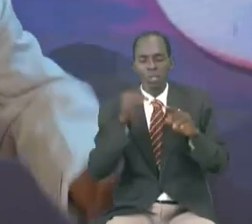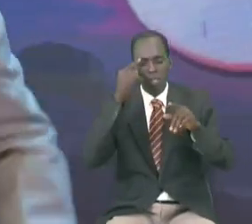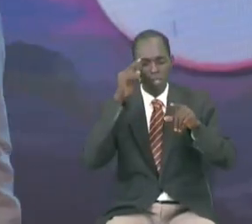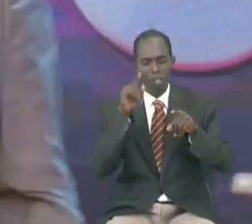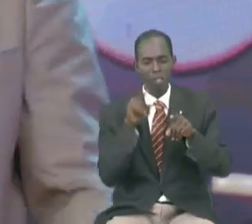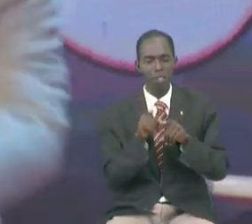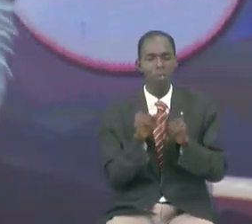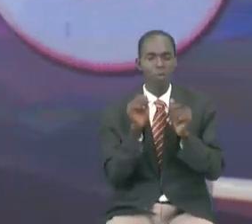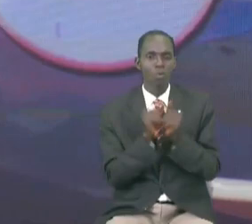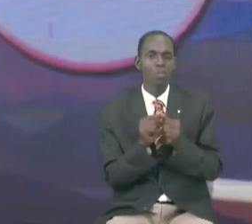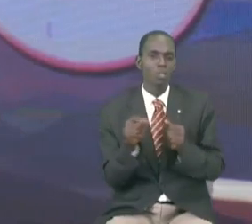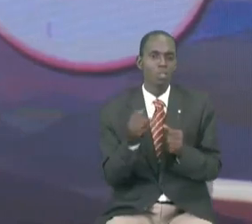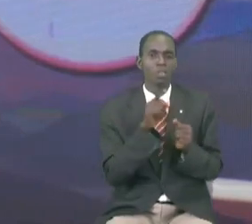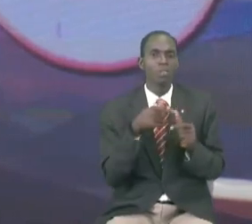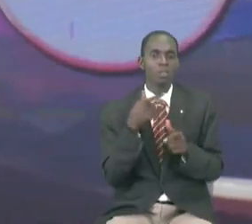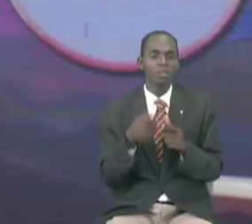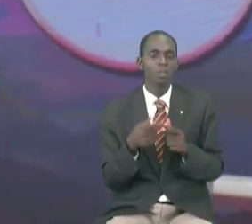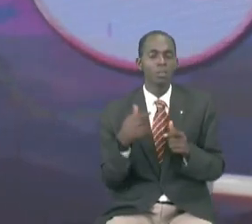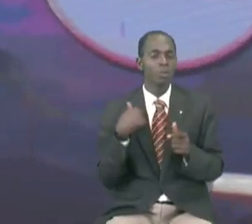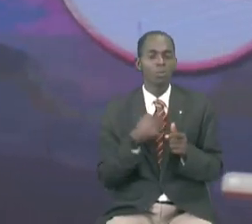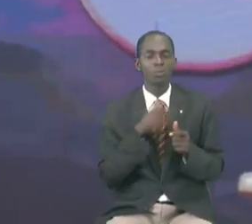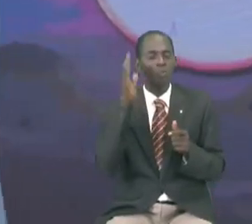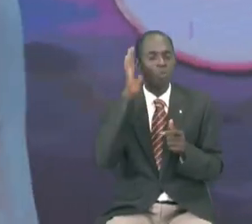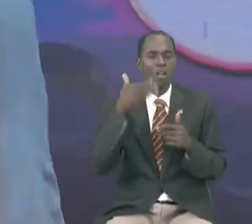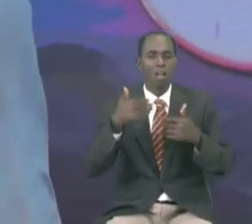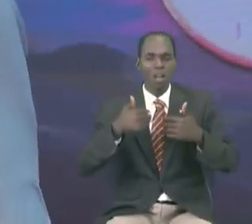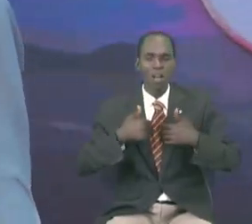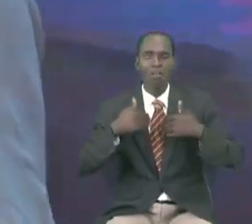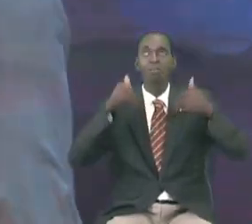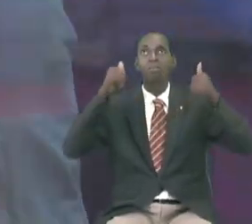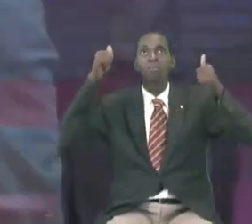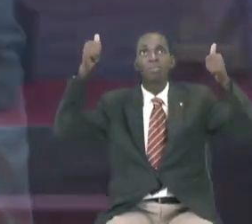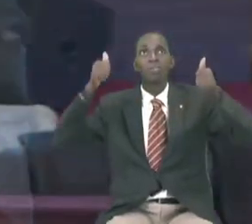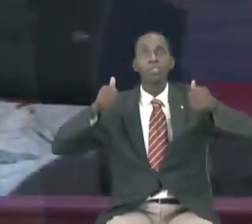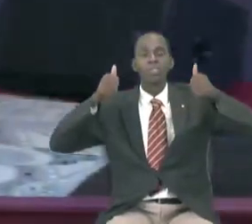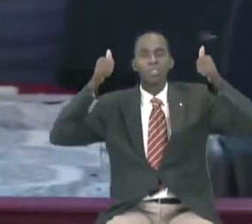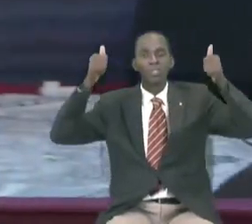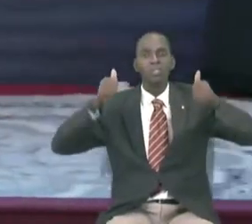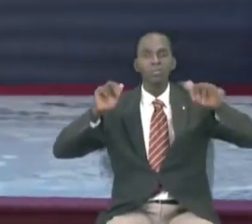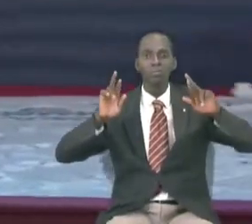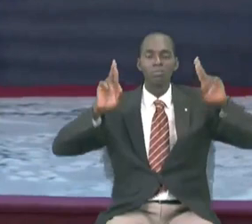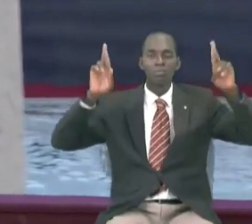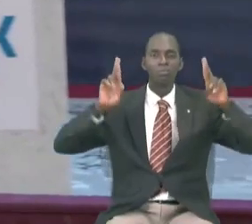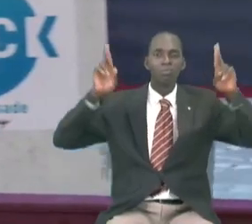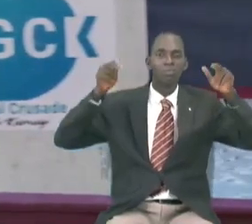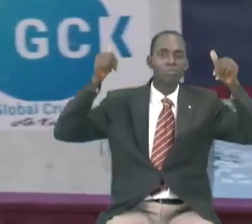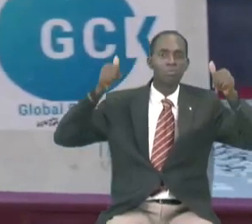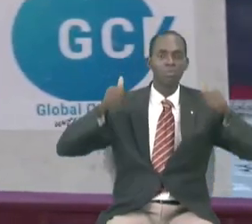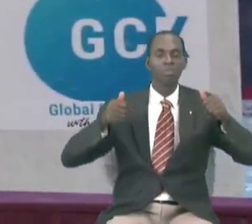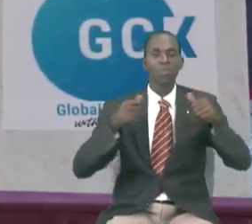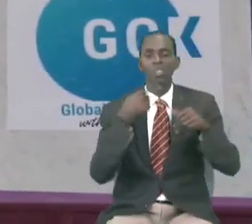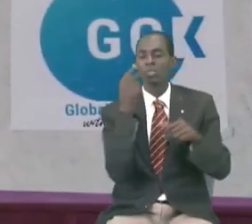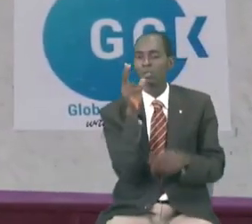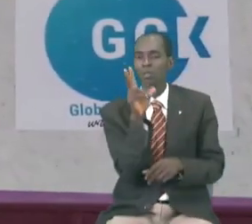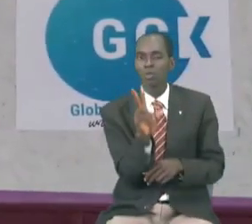not going to have that. With body language, with placard, and with everything, we now protest